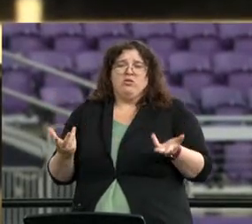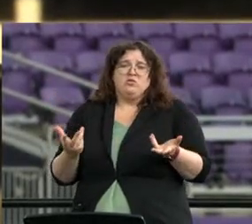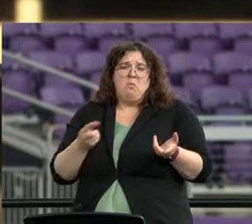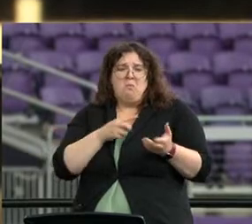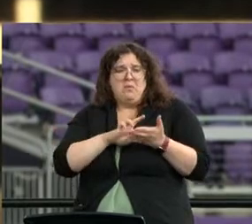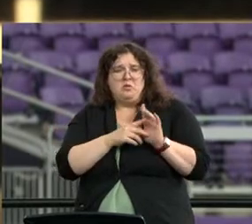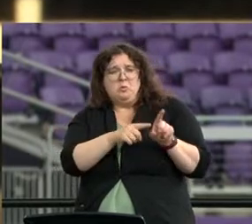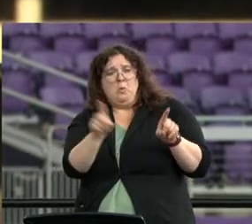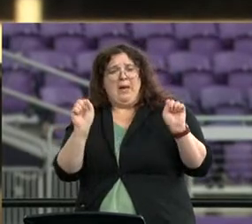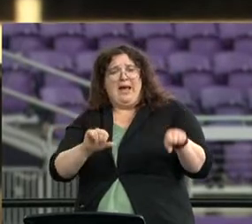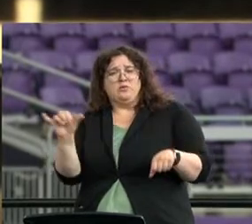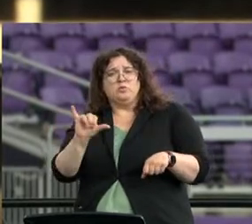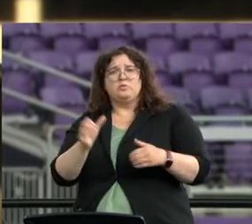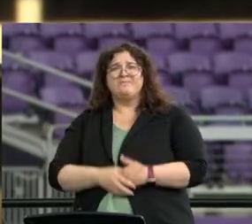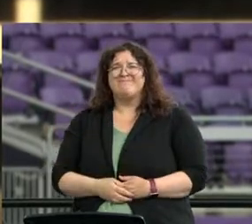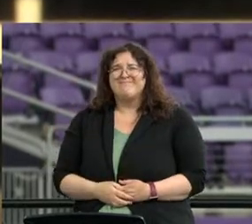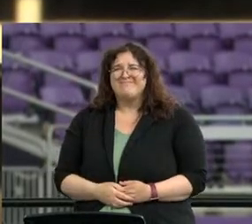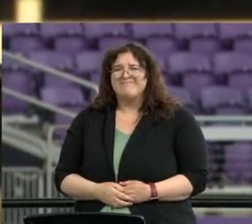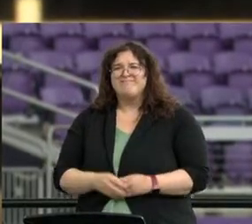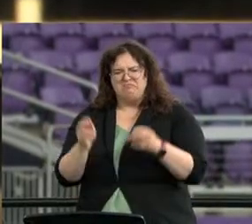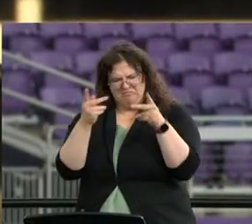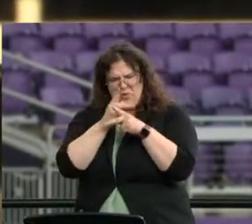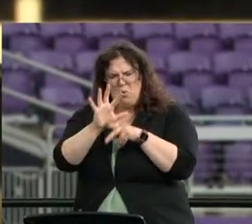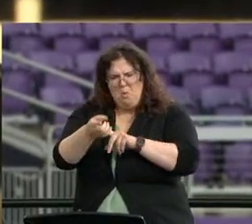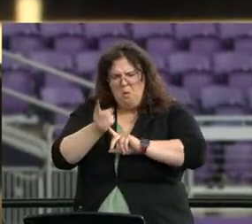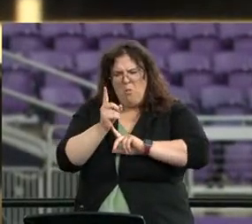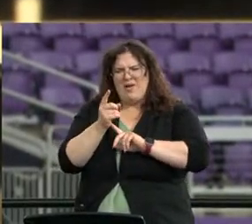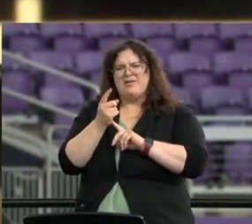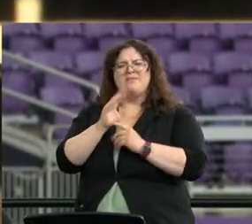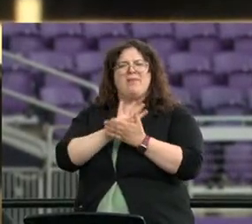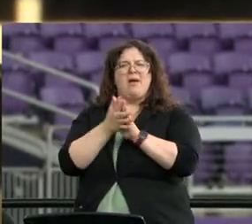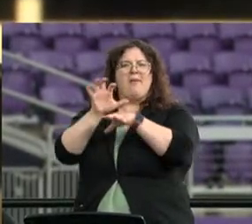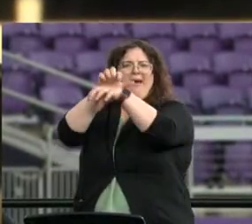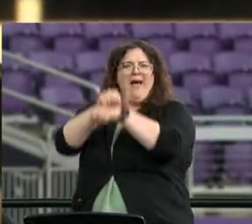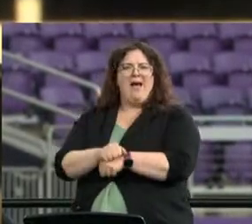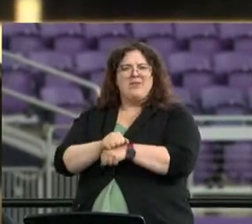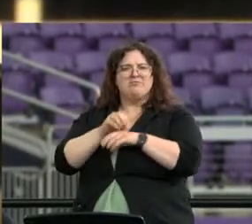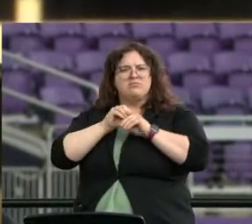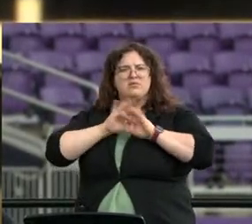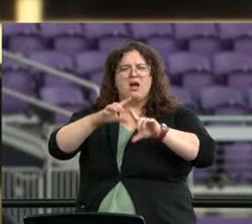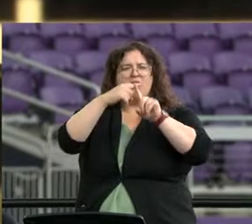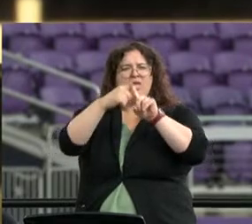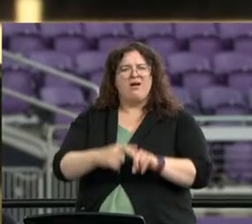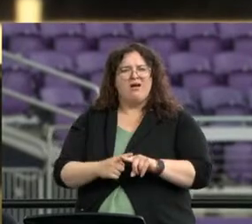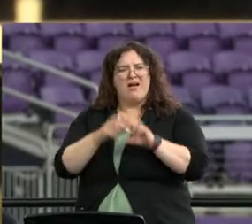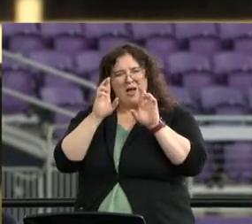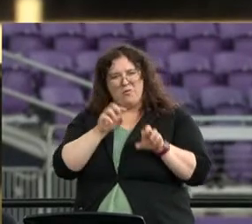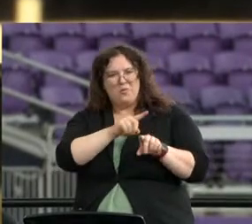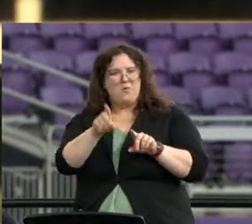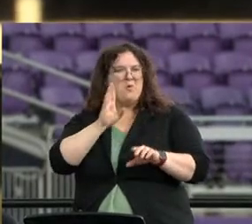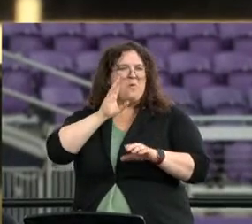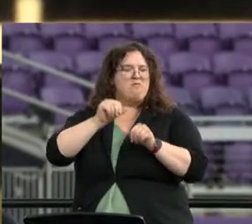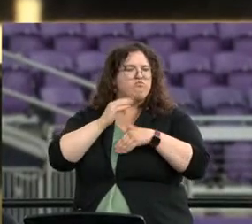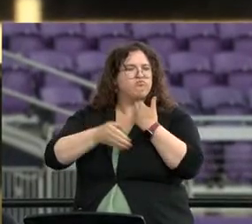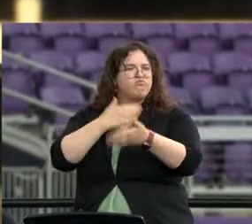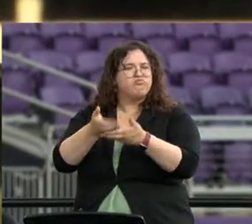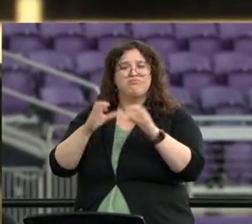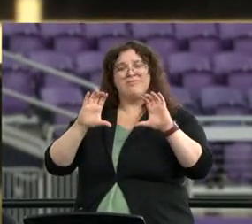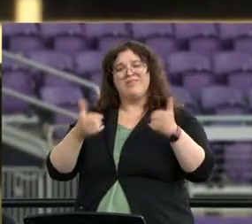accomplishing. Find your moment and make it a habit to do so. I can only hope you will. Class